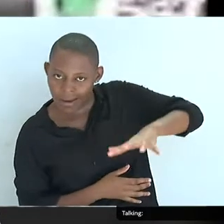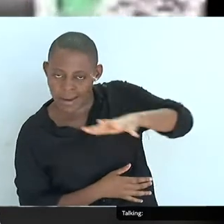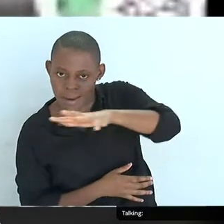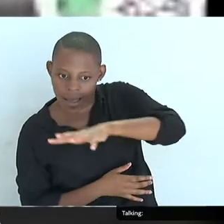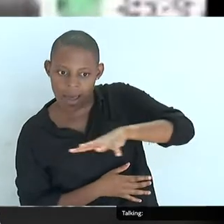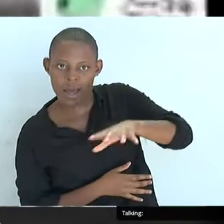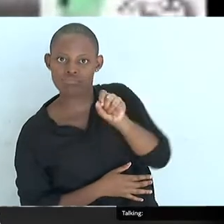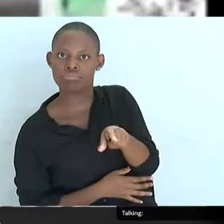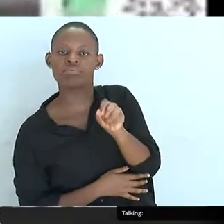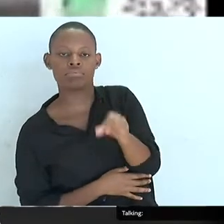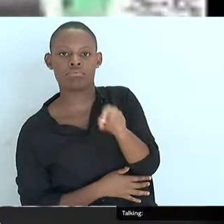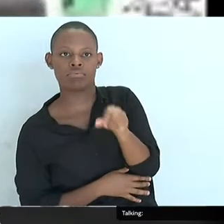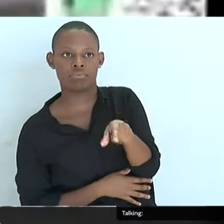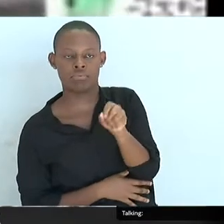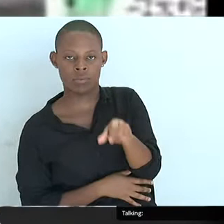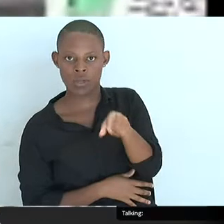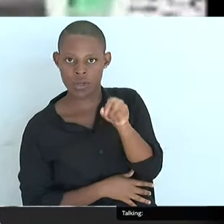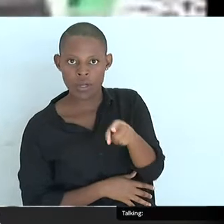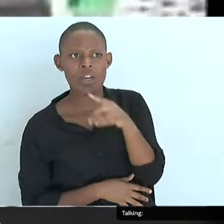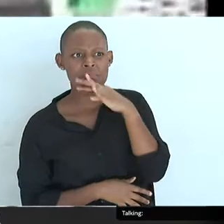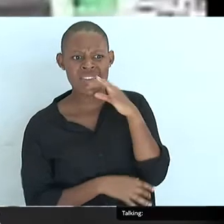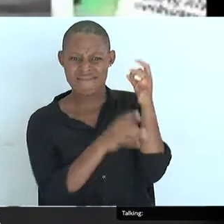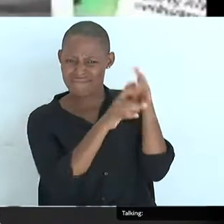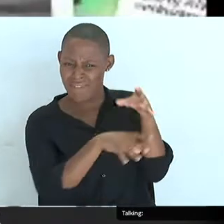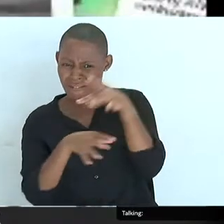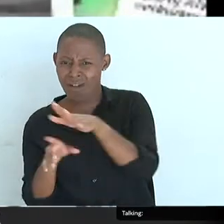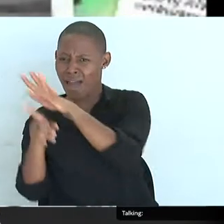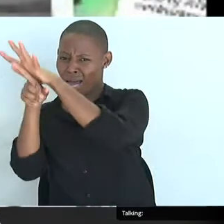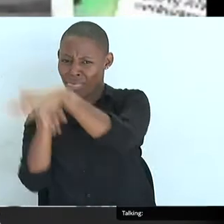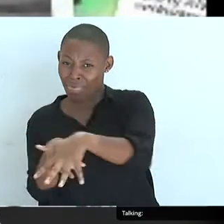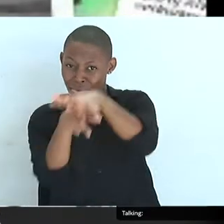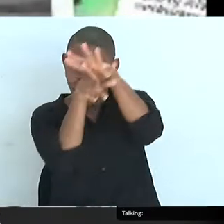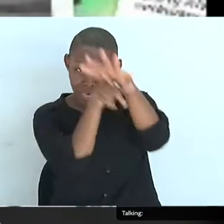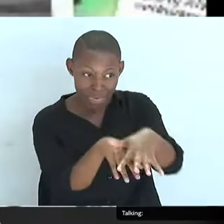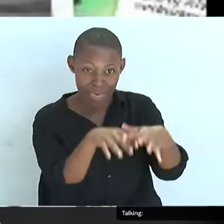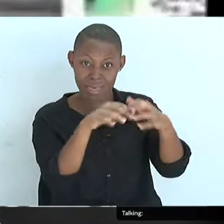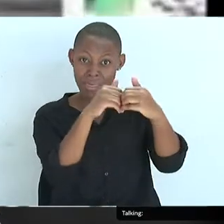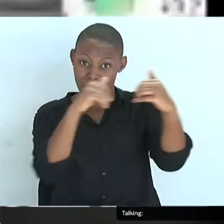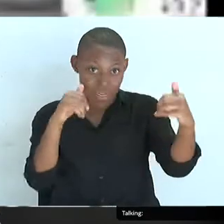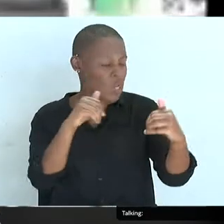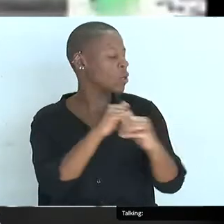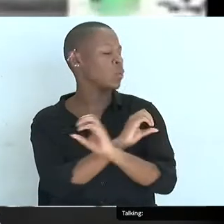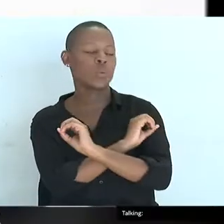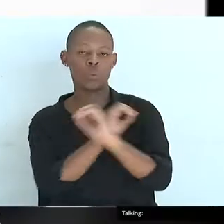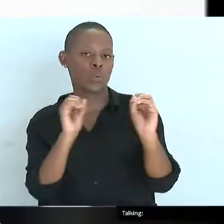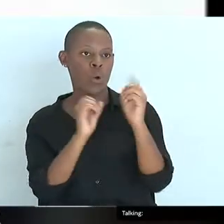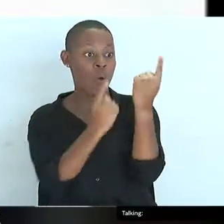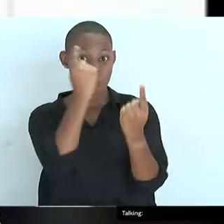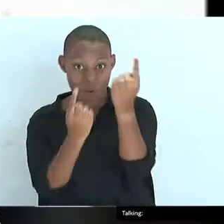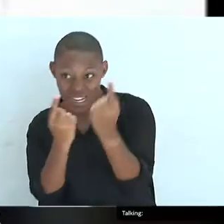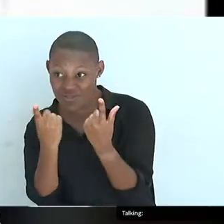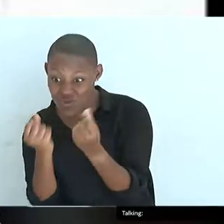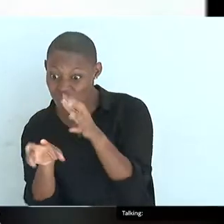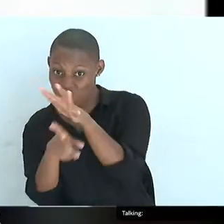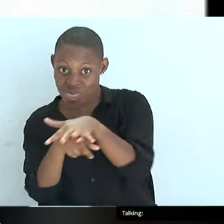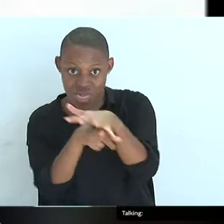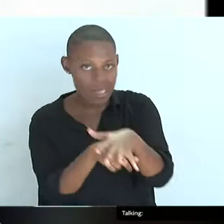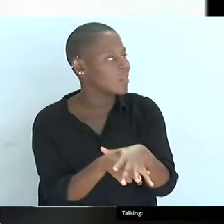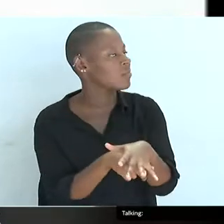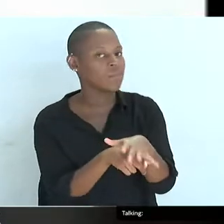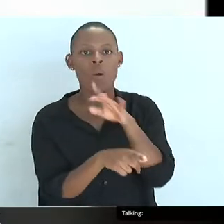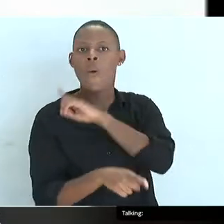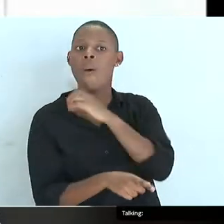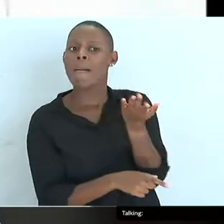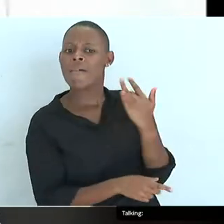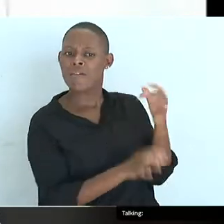again experience the oppression of one by another and suffer the indignity of being